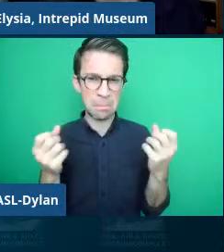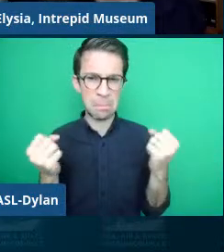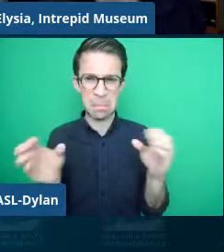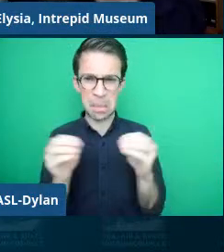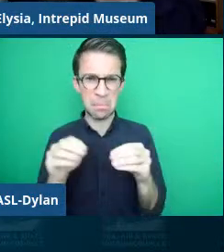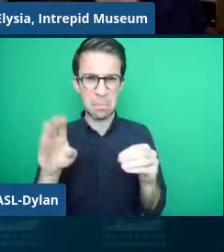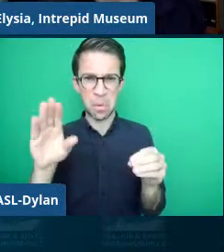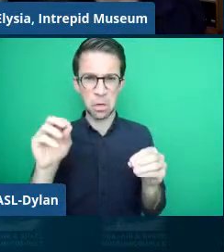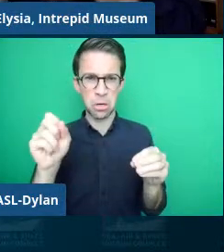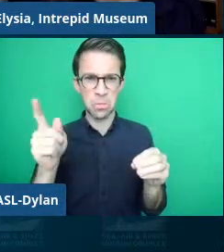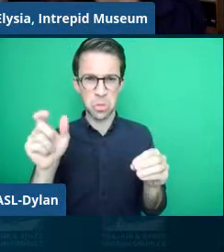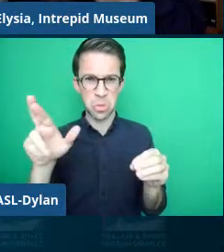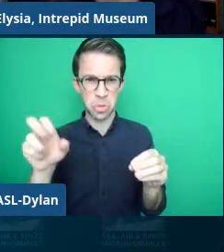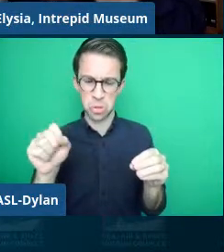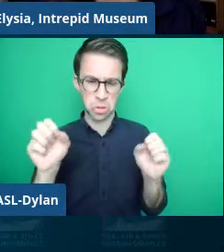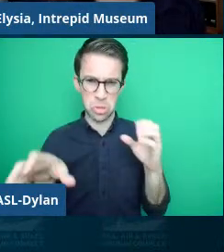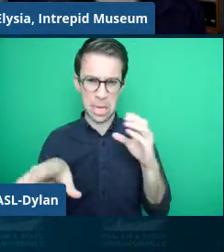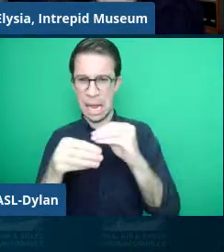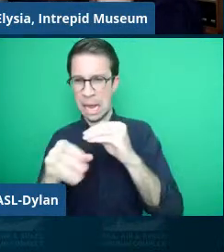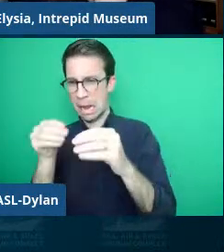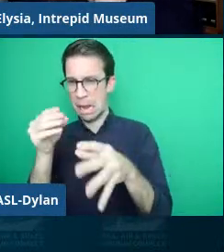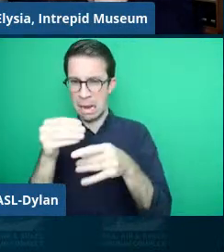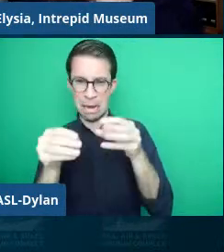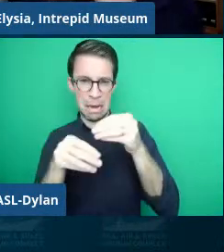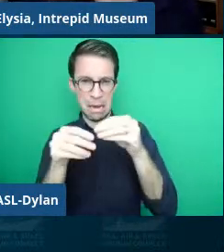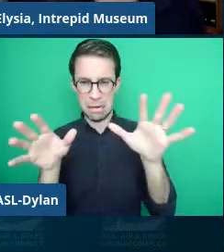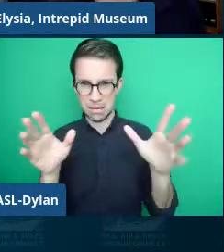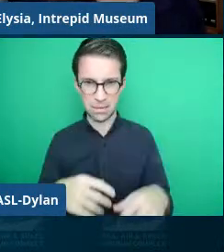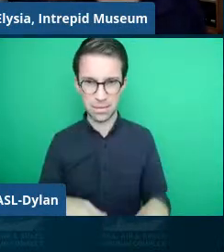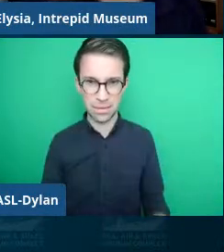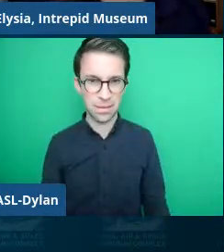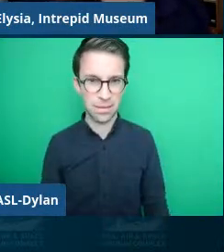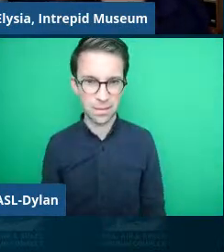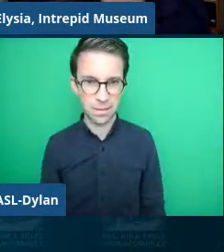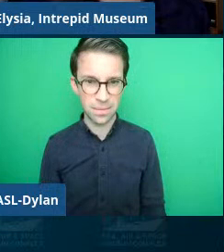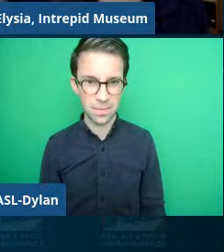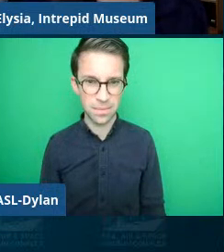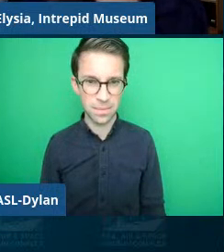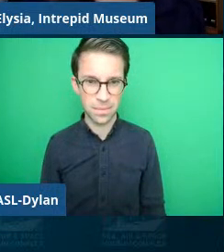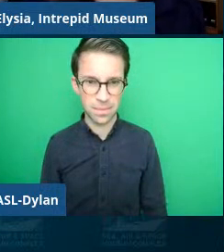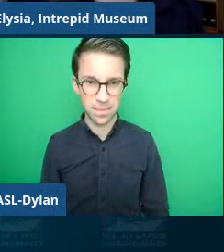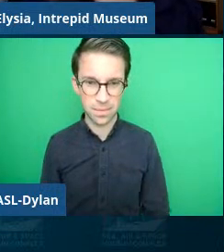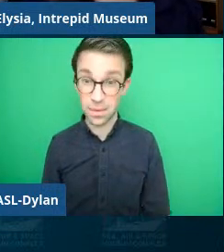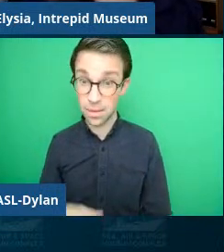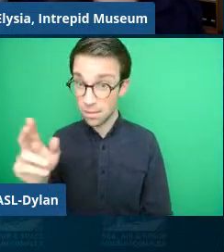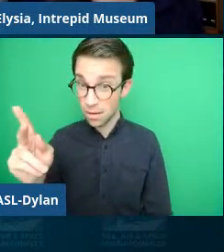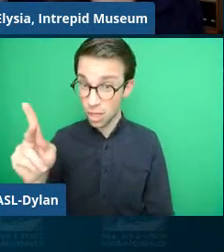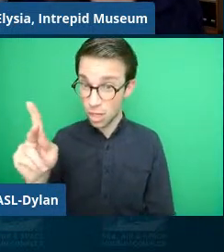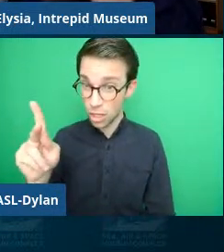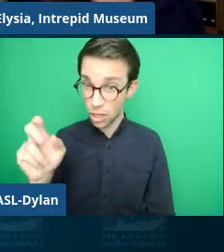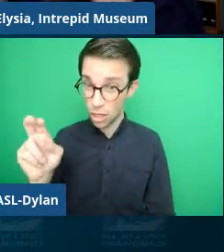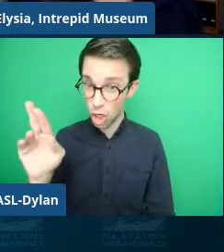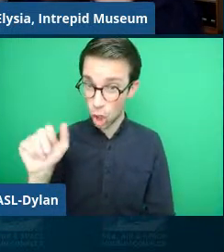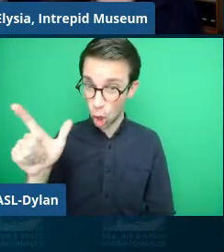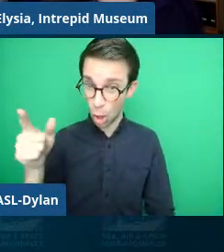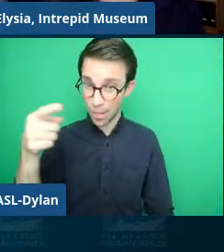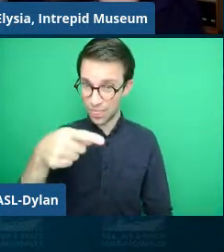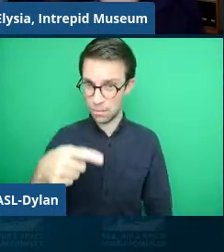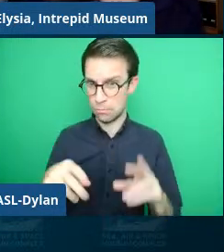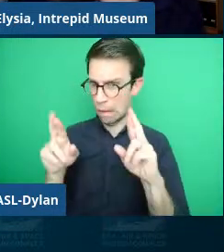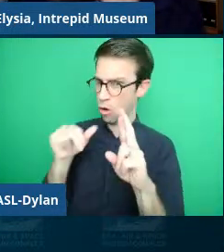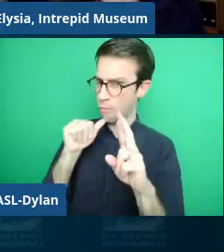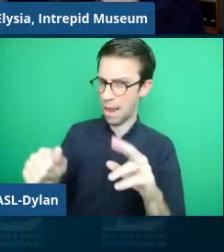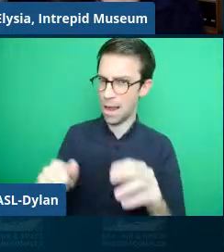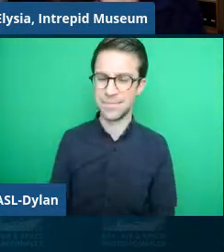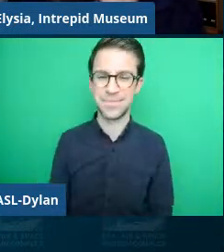you could just keep adding boosters as long as you want. Let's see if it actually flies. Did you put a I think- Kerbal in it? Oh my gosh. I hope not. You're gonna survive.